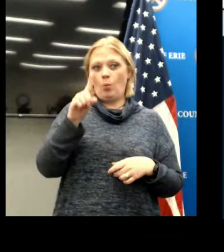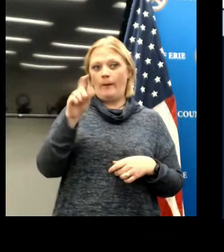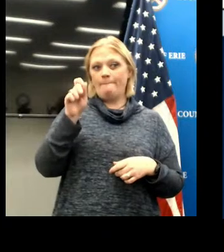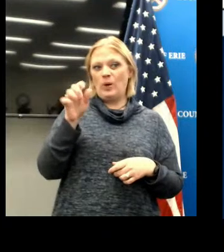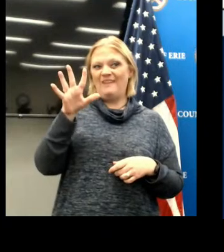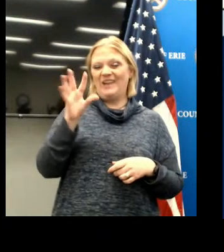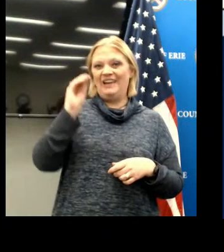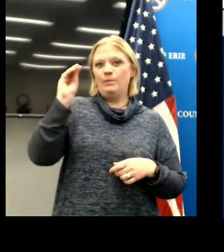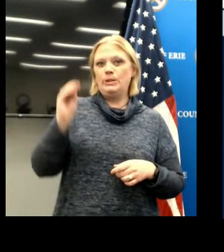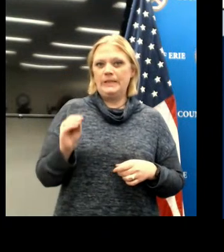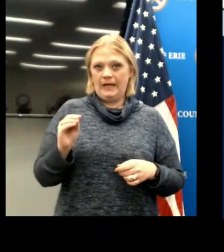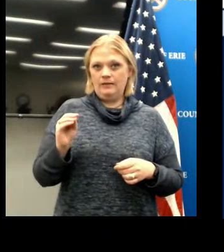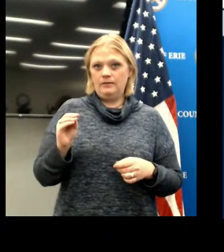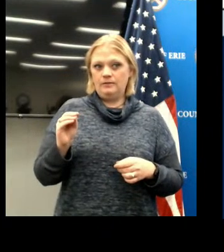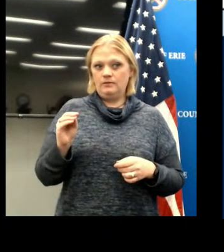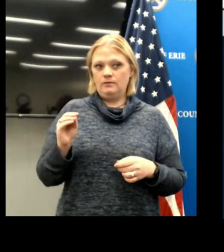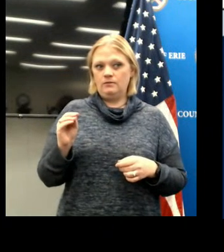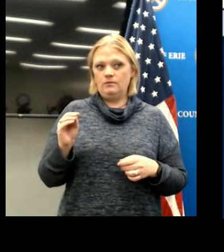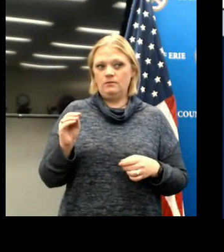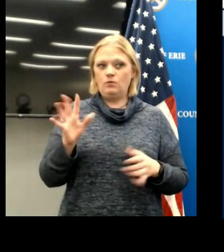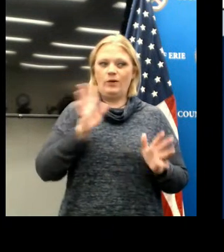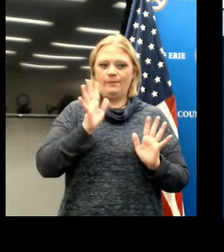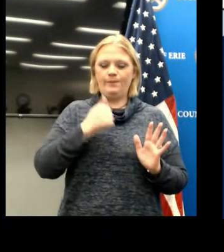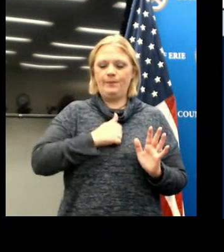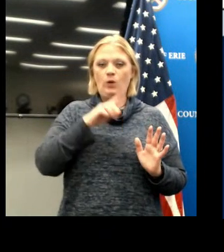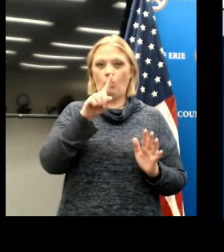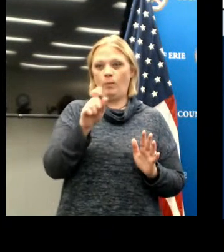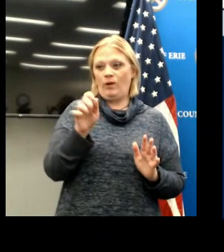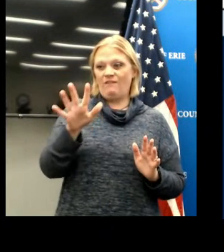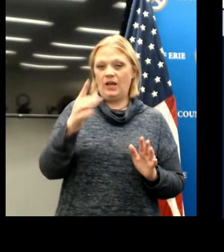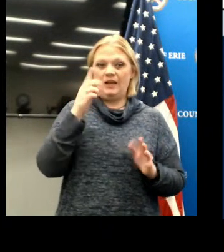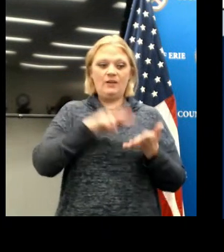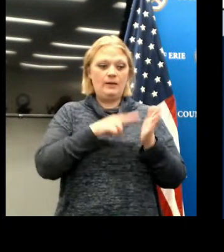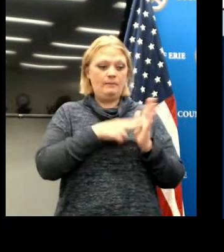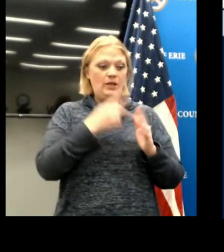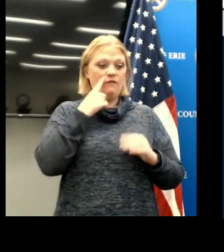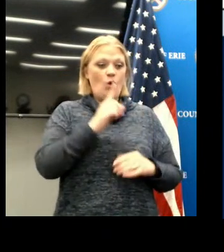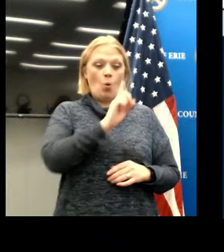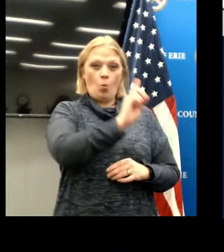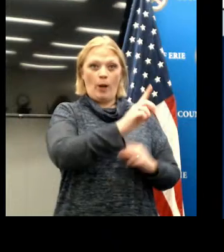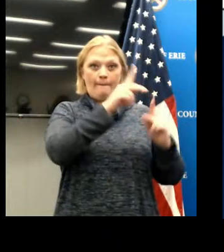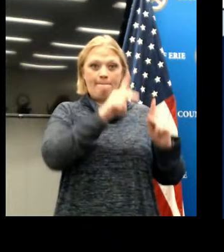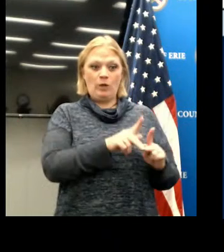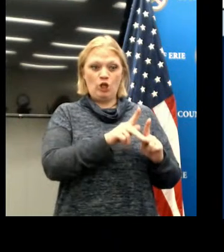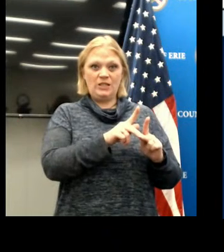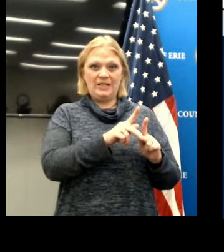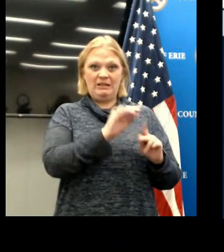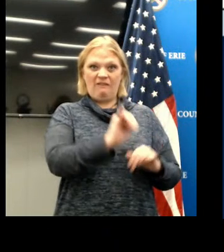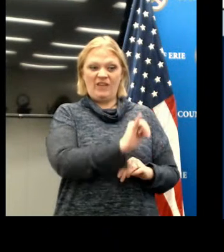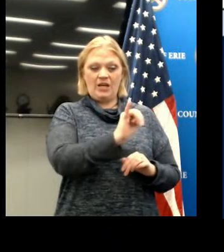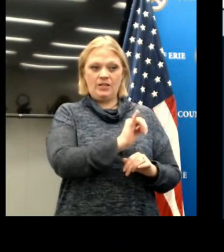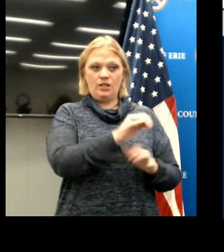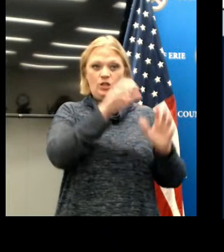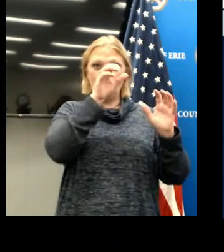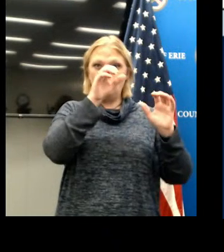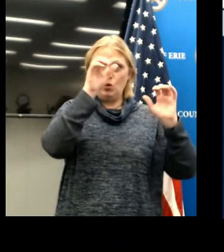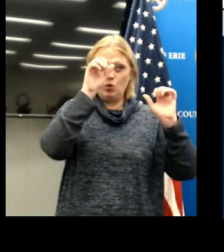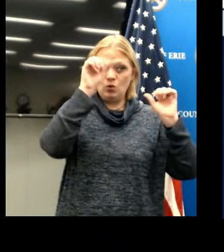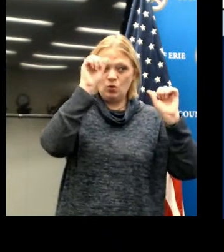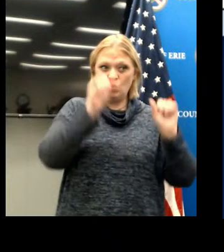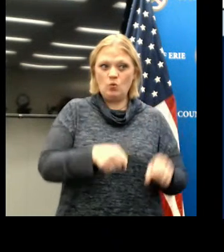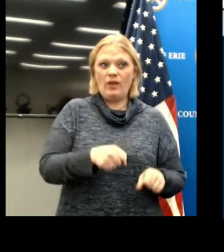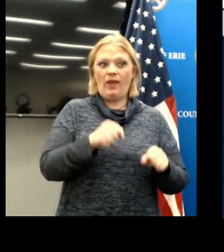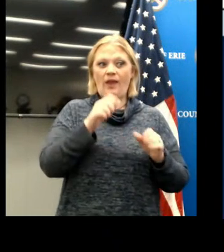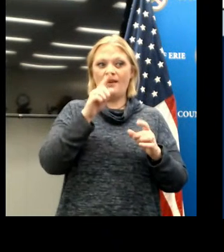So is 1.5. So for every one person that is infected, we can expect 1.5 person to